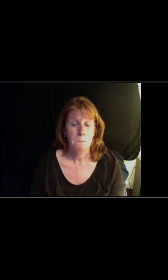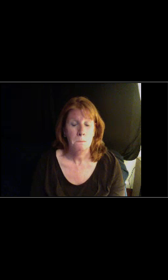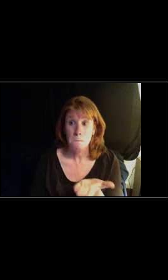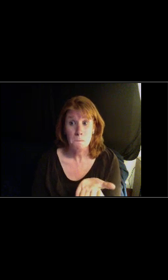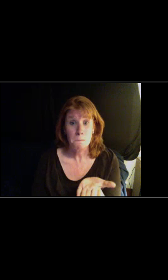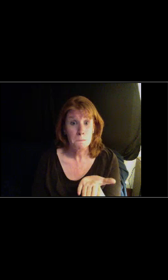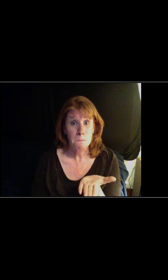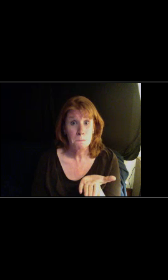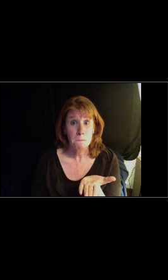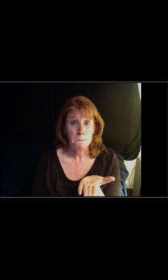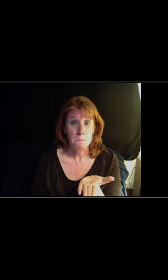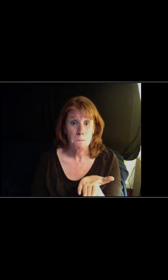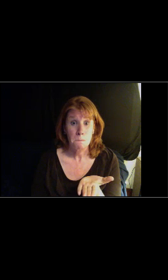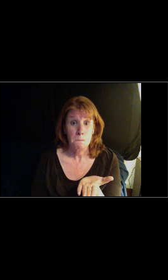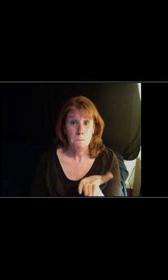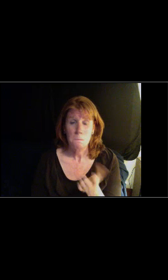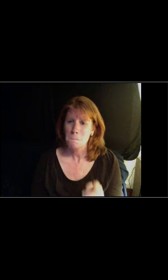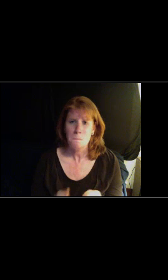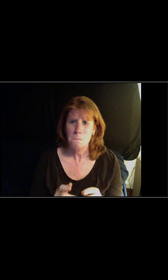there.